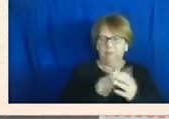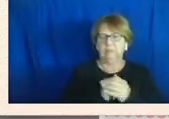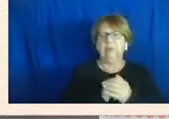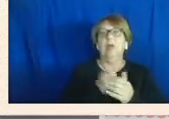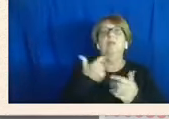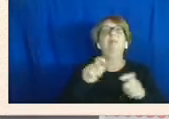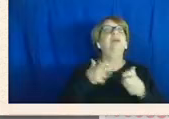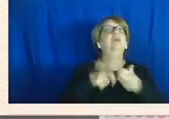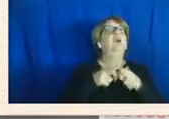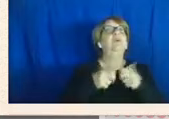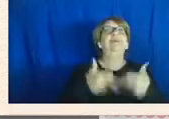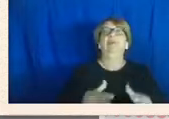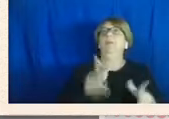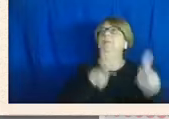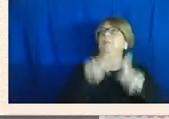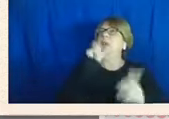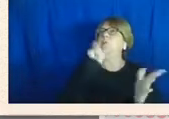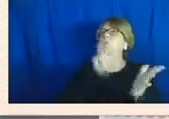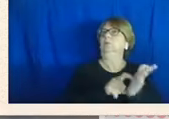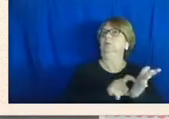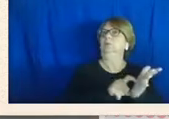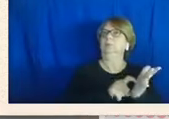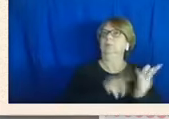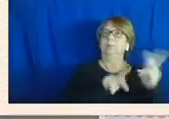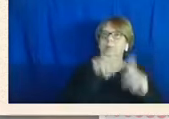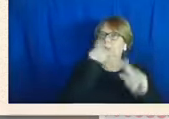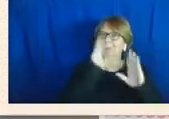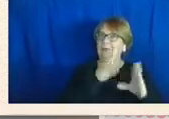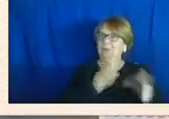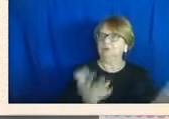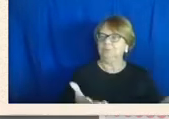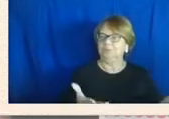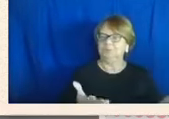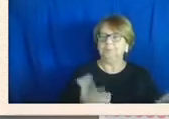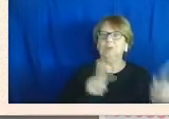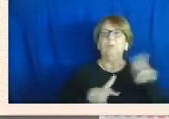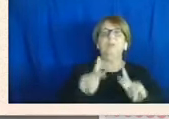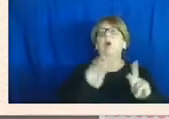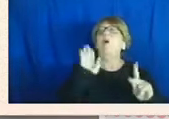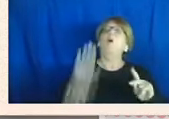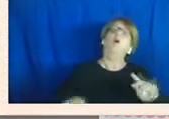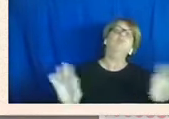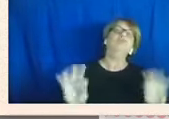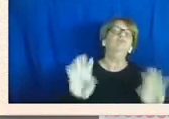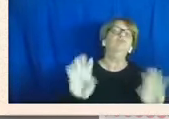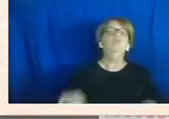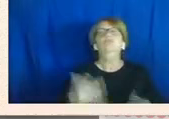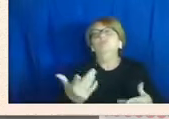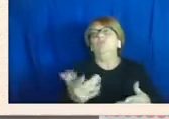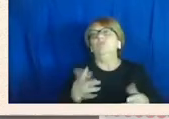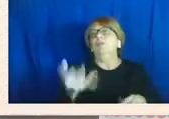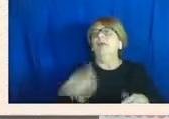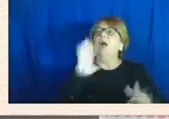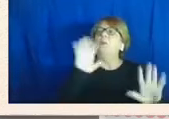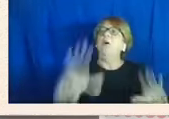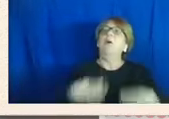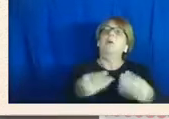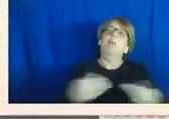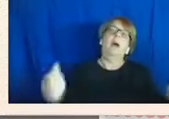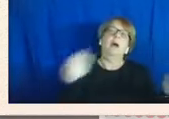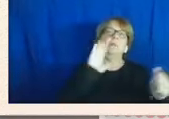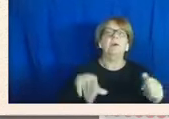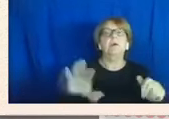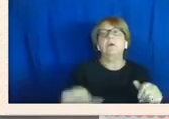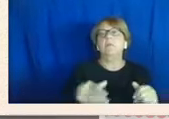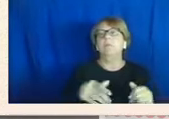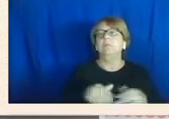it. People don't pay attention to it. People write it off as being something that's going to pass, relatively quickly. And that's